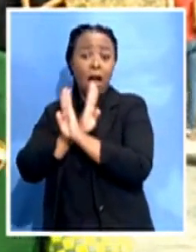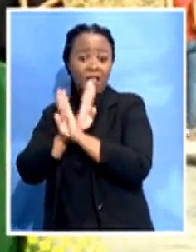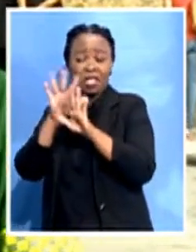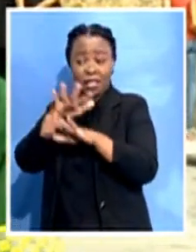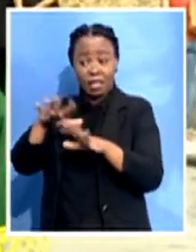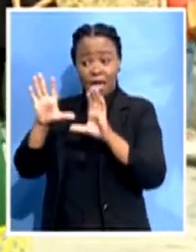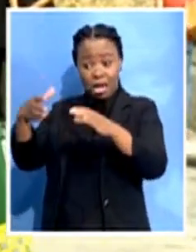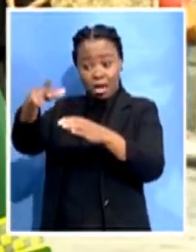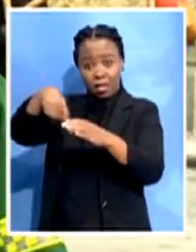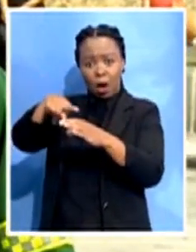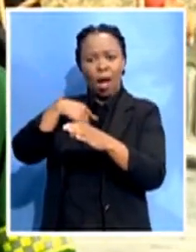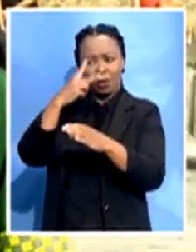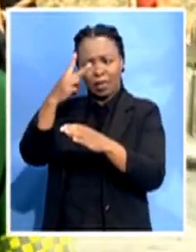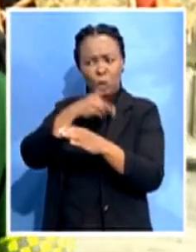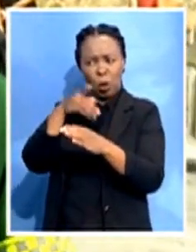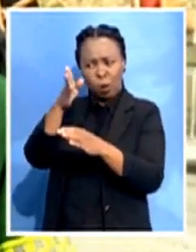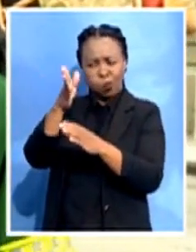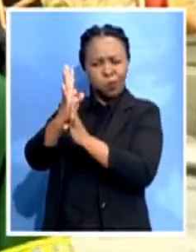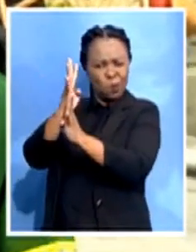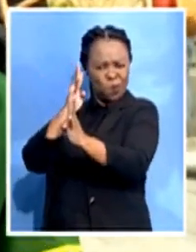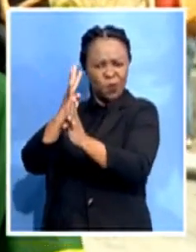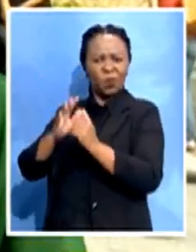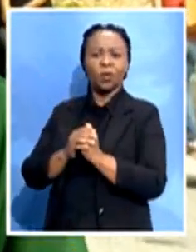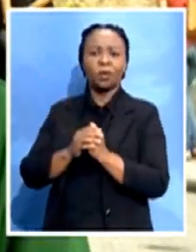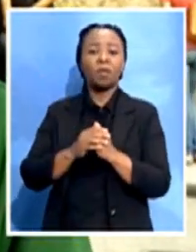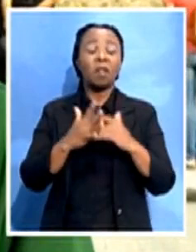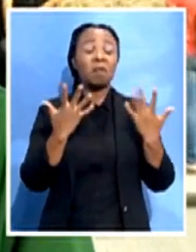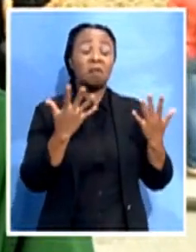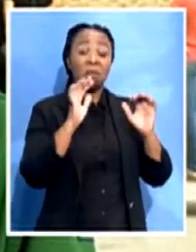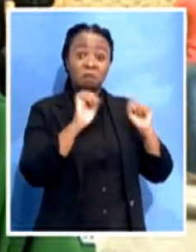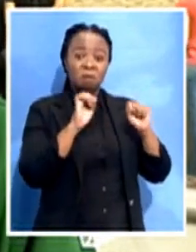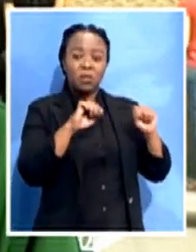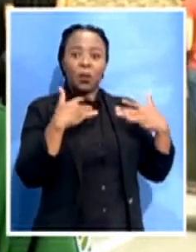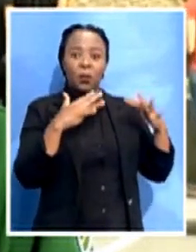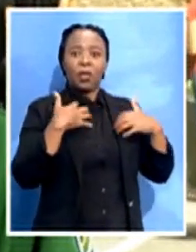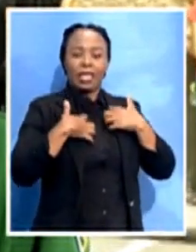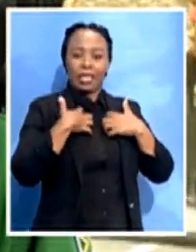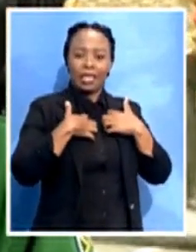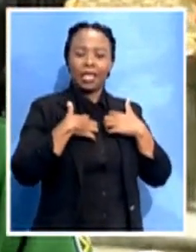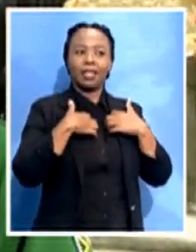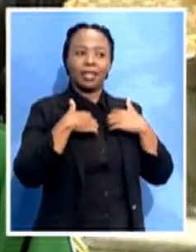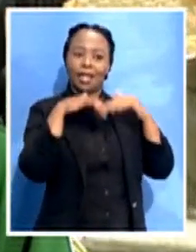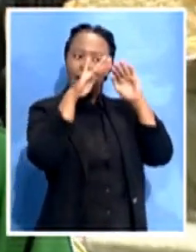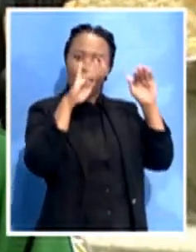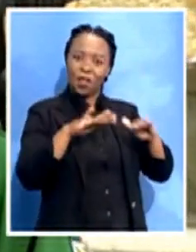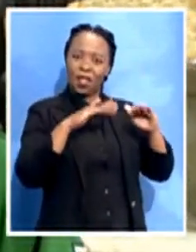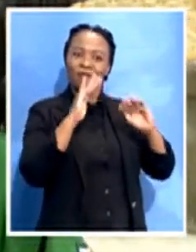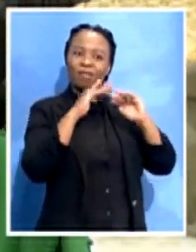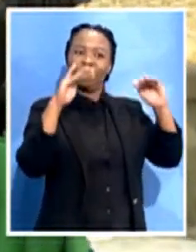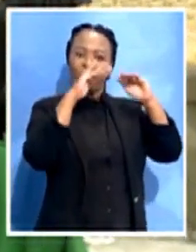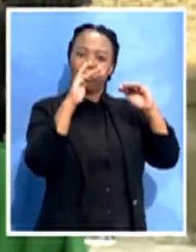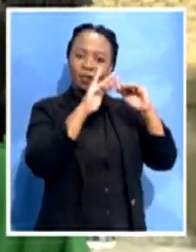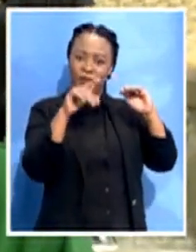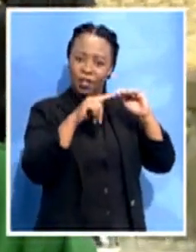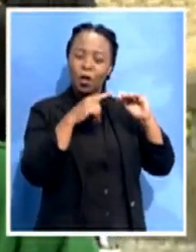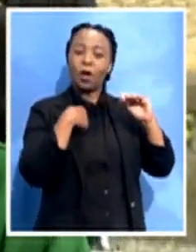so first of all, this is a really momentous and yet another milestone event for the province. We started yesterday, in fact. So yesterday we did the private sector